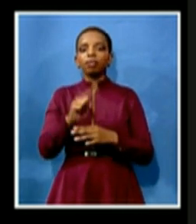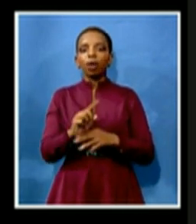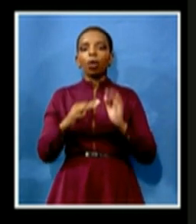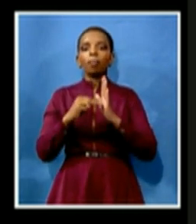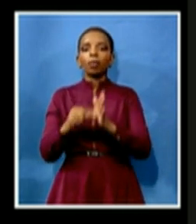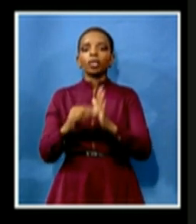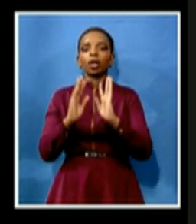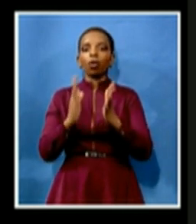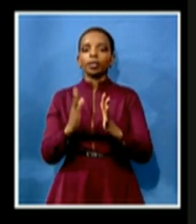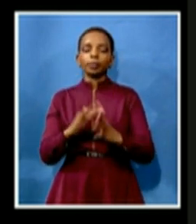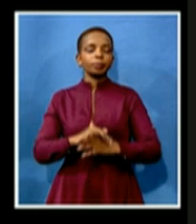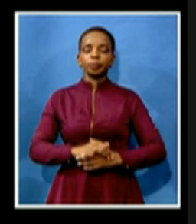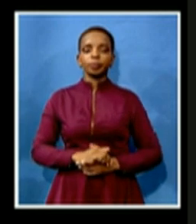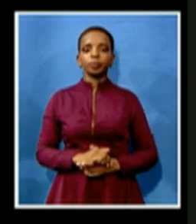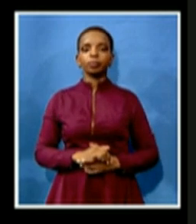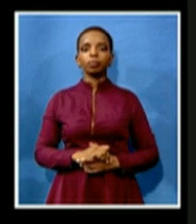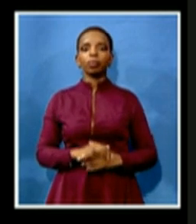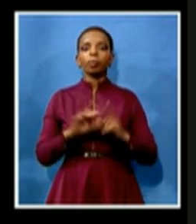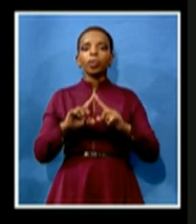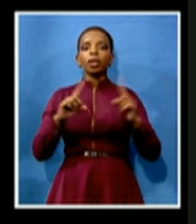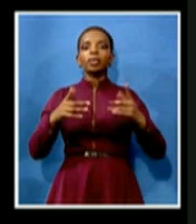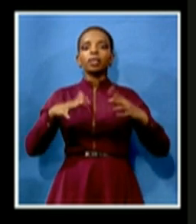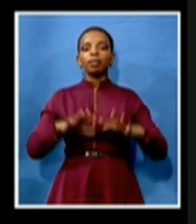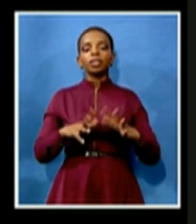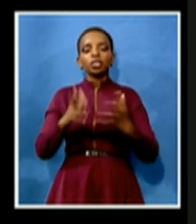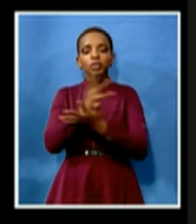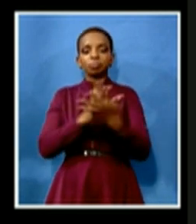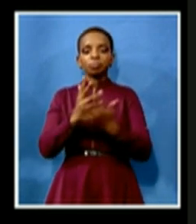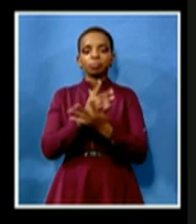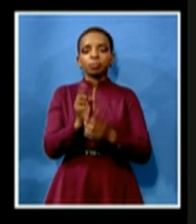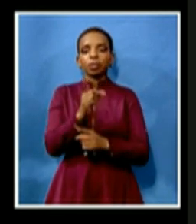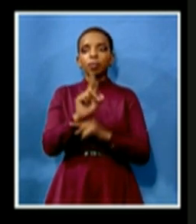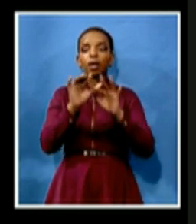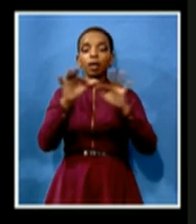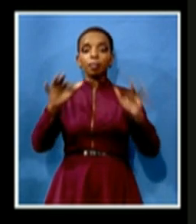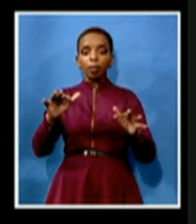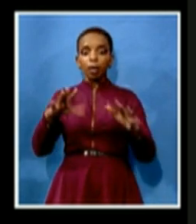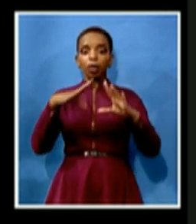people's attention in pursuant to our paper on the loss of life that we